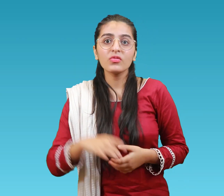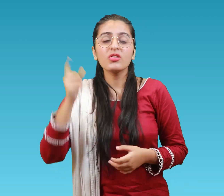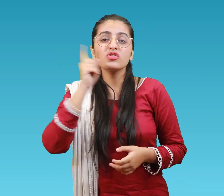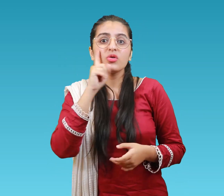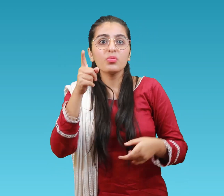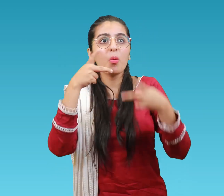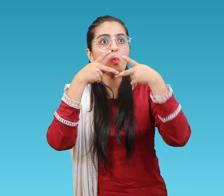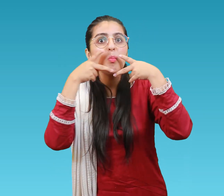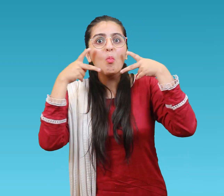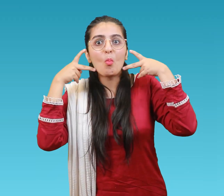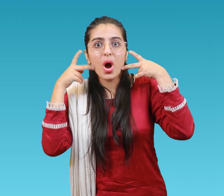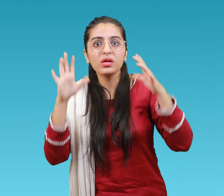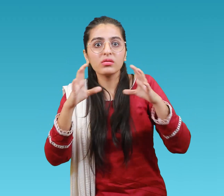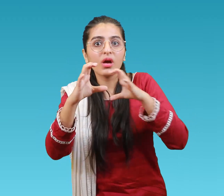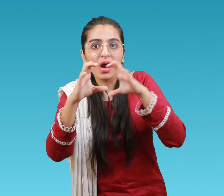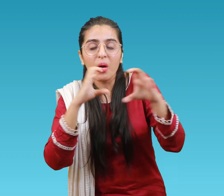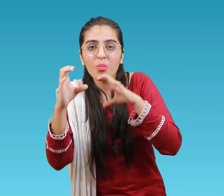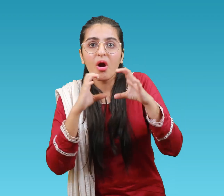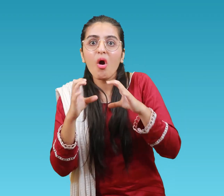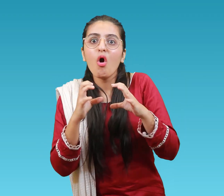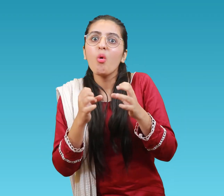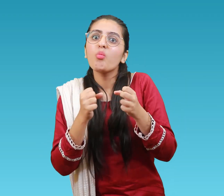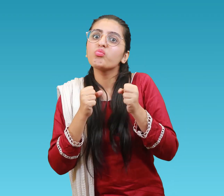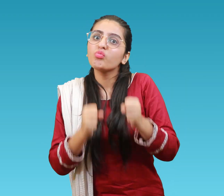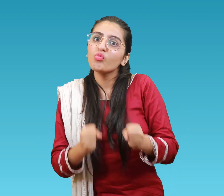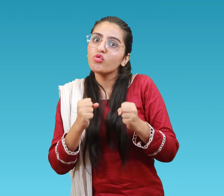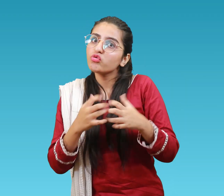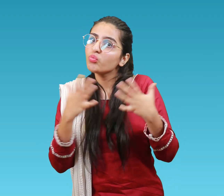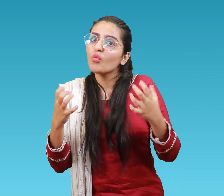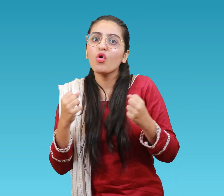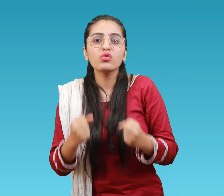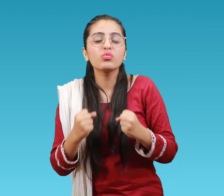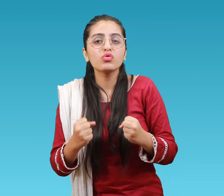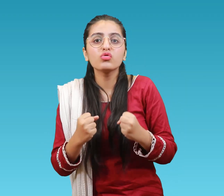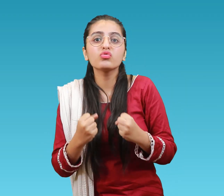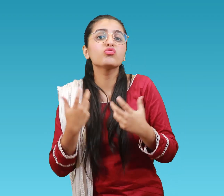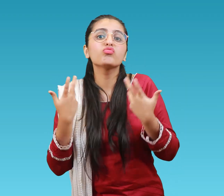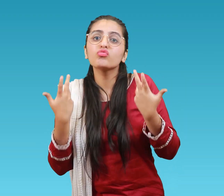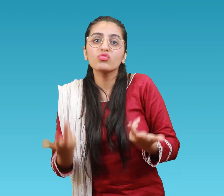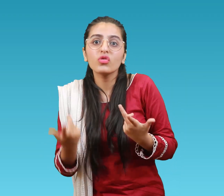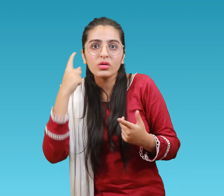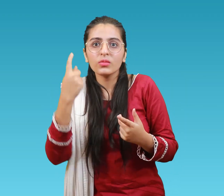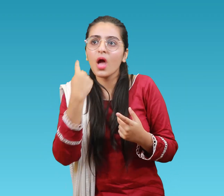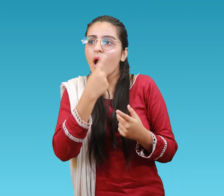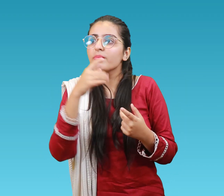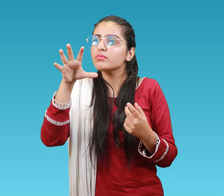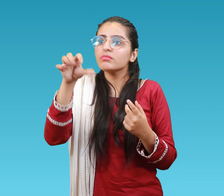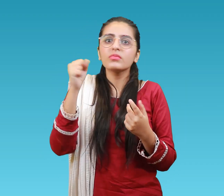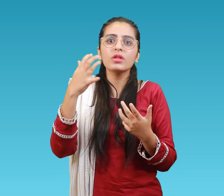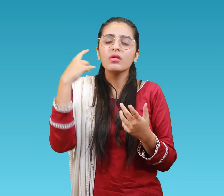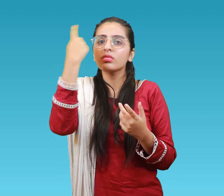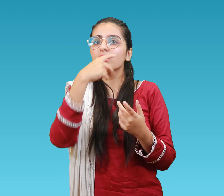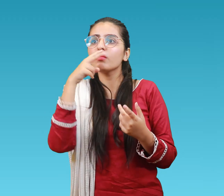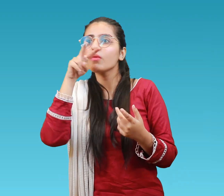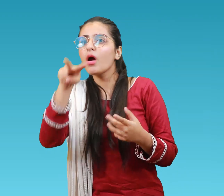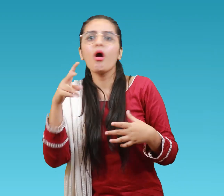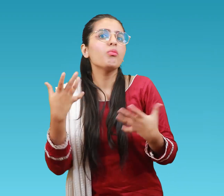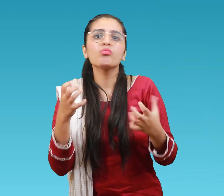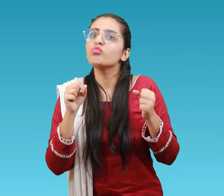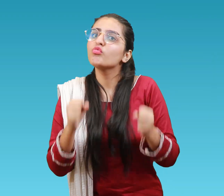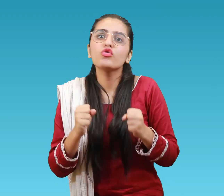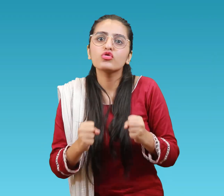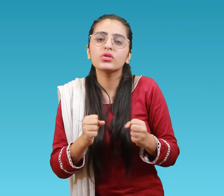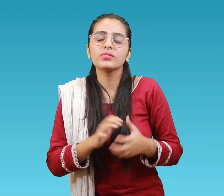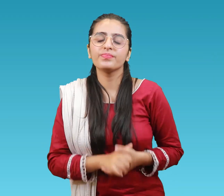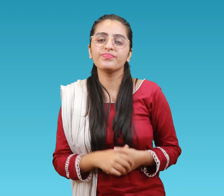other than sign language. So whenever someone tries to communicate with them while wearing a mask, it becomes very hard for them to